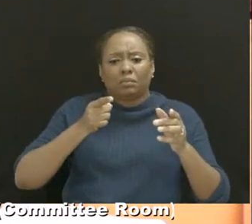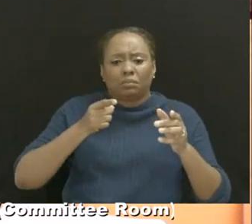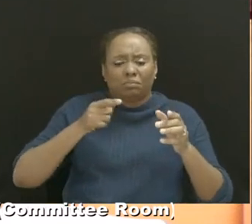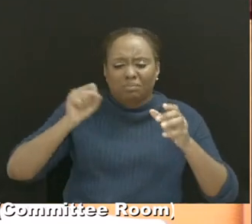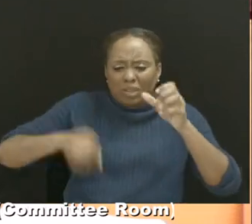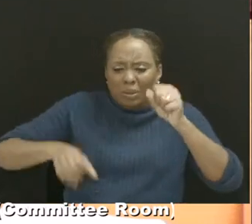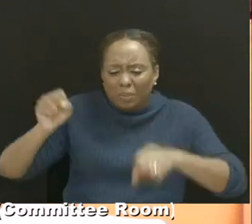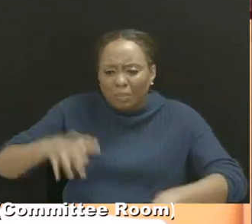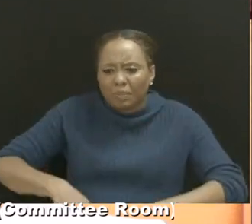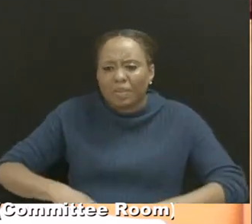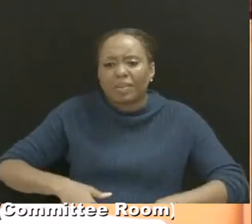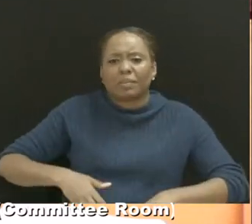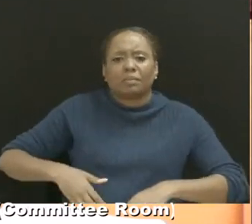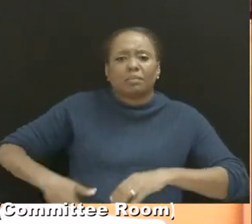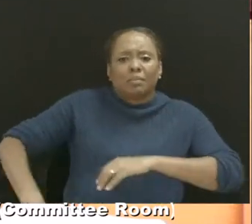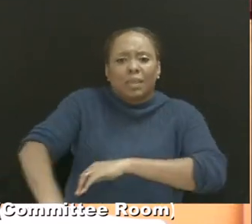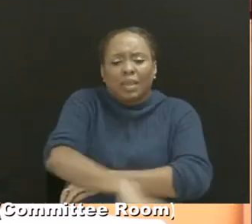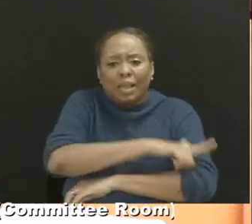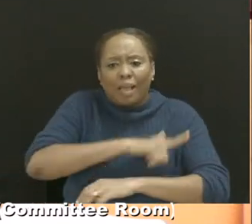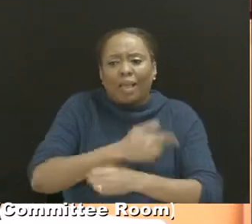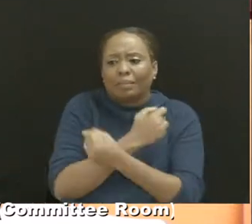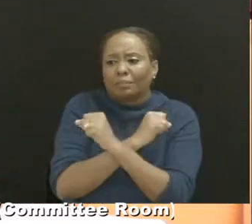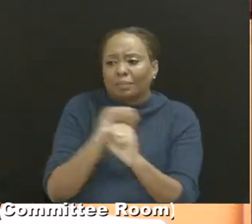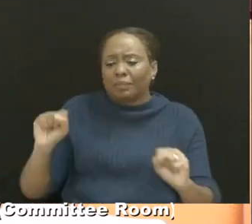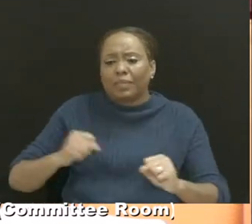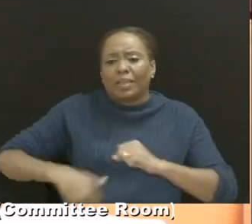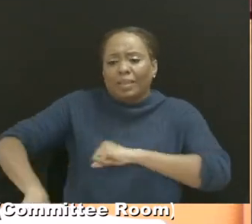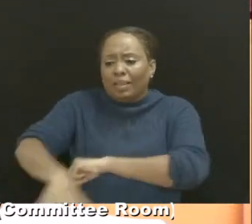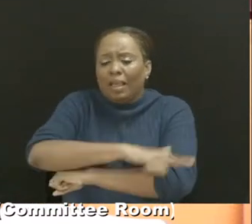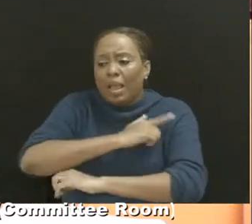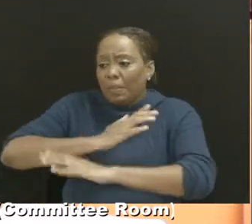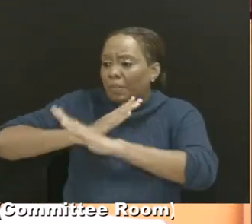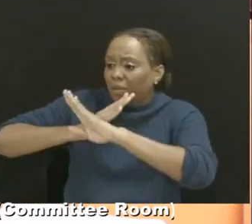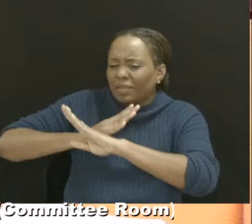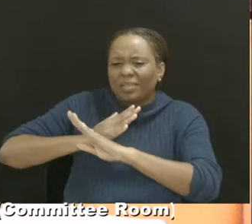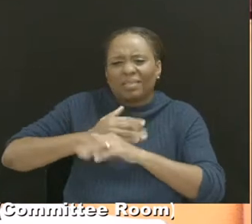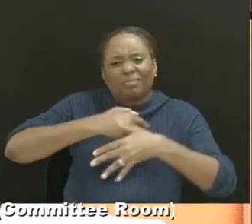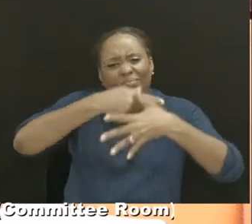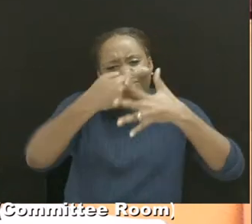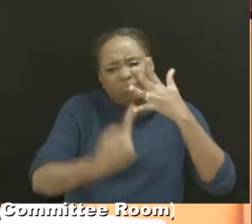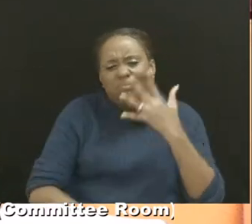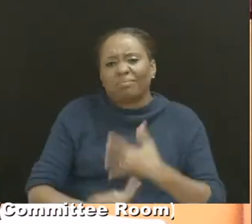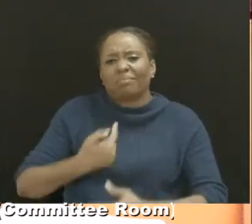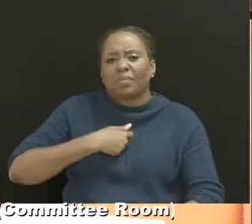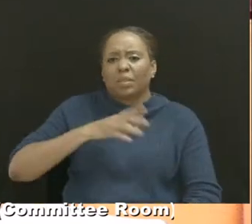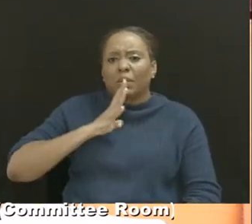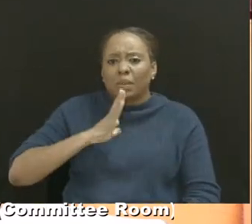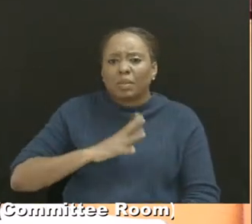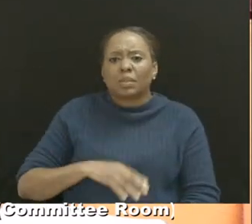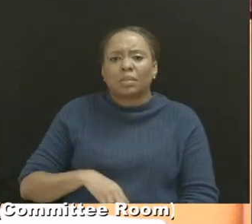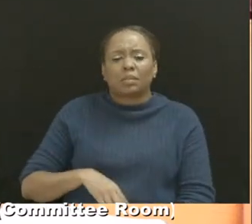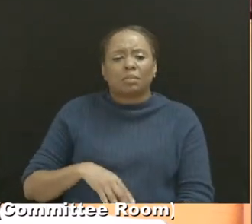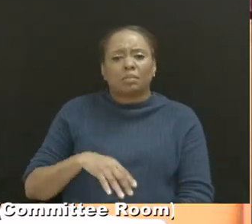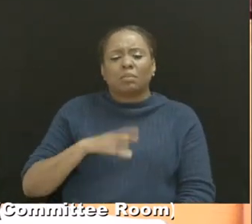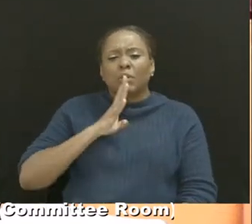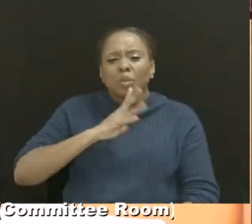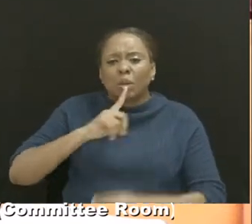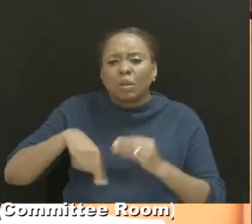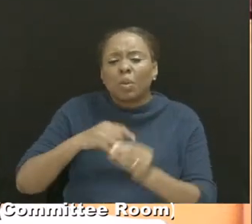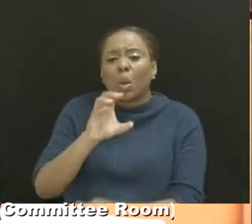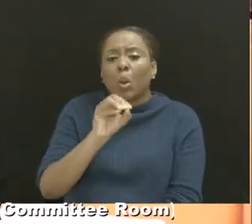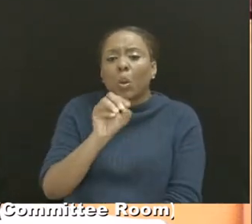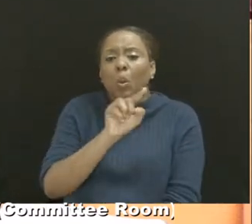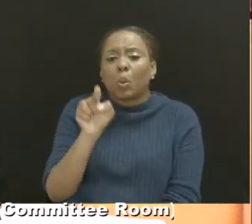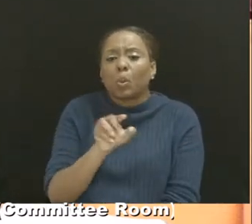desertification, land degradation, all these things I spoke about, the fact that the ozone depleting substances, that there must